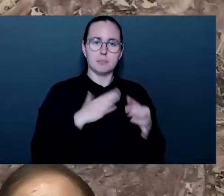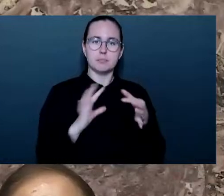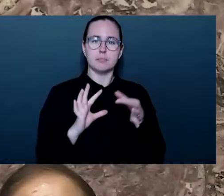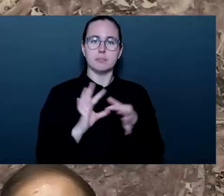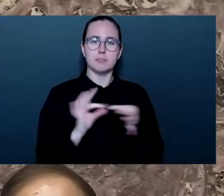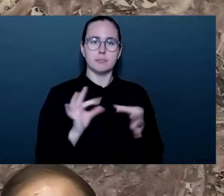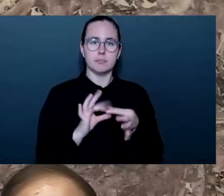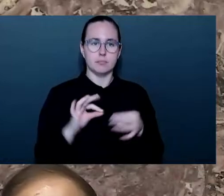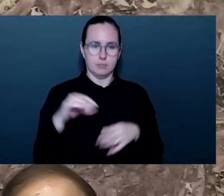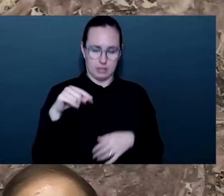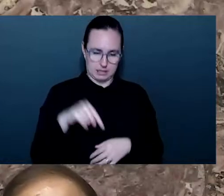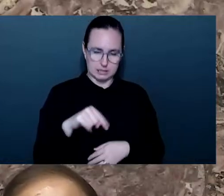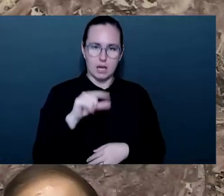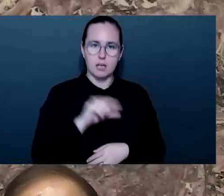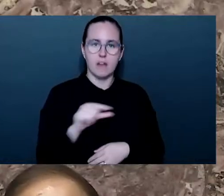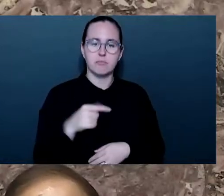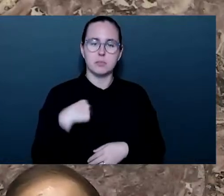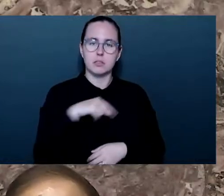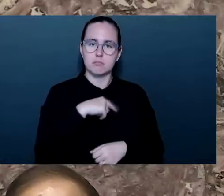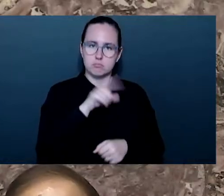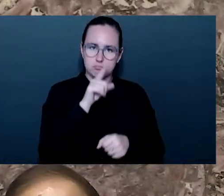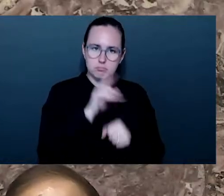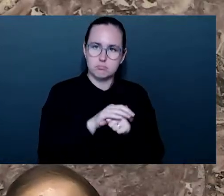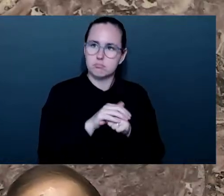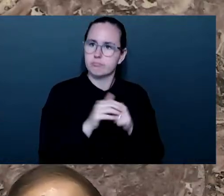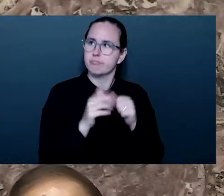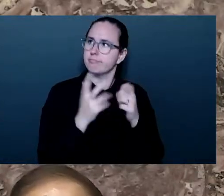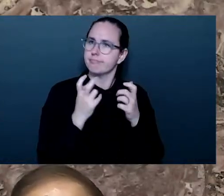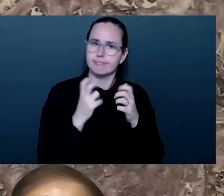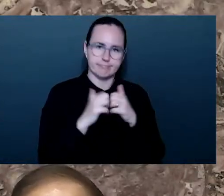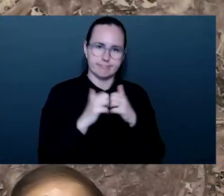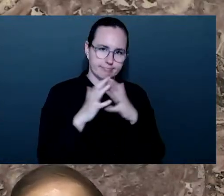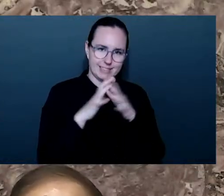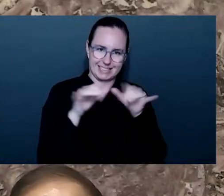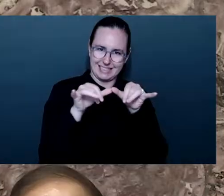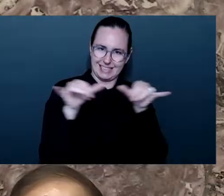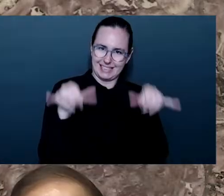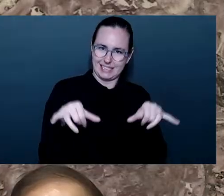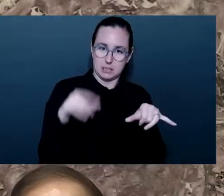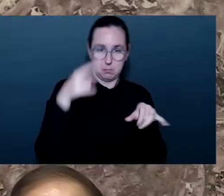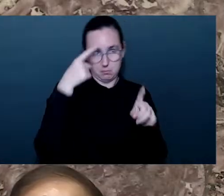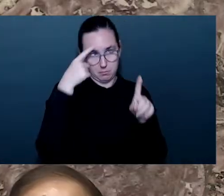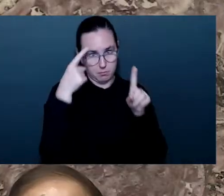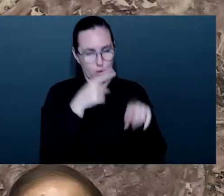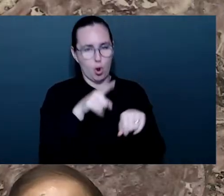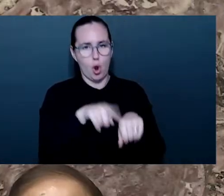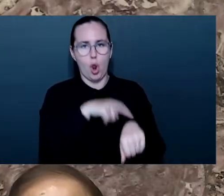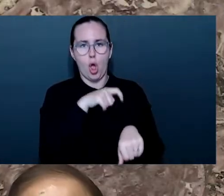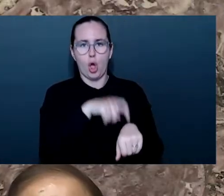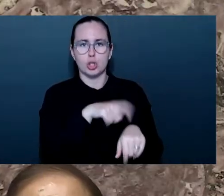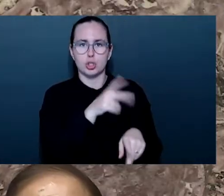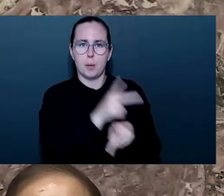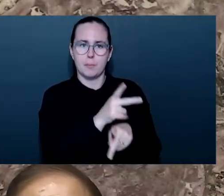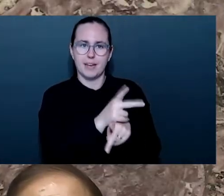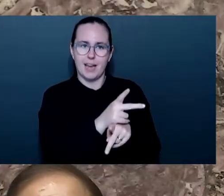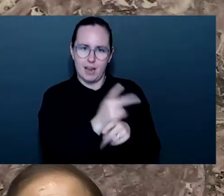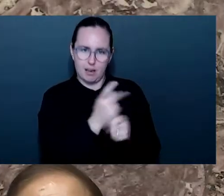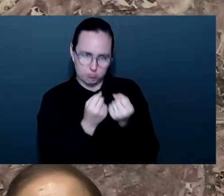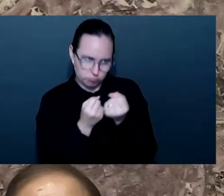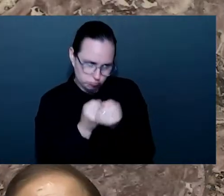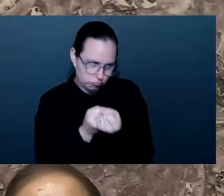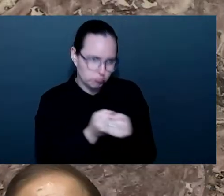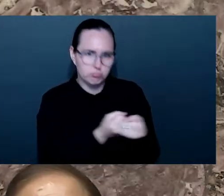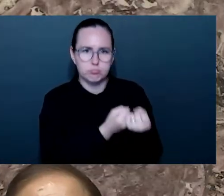for long-term care operations and continuing to support the incredibly valuable work of hospice and palliative care